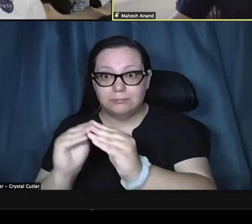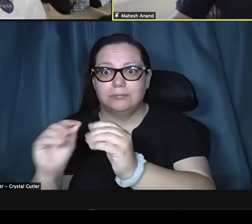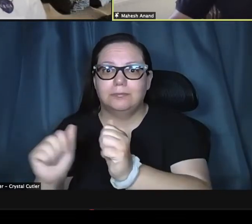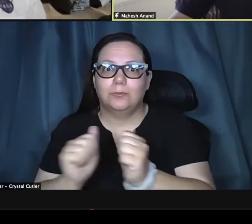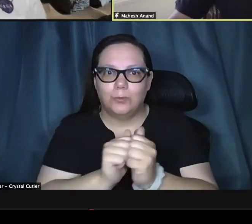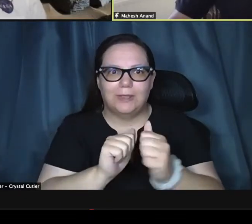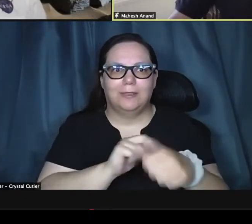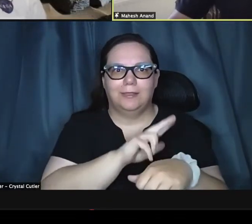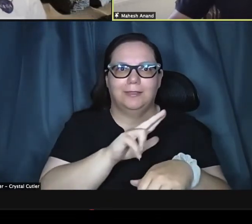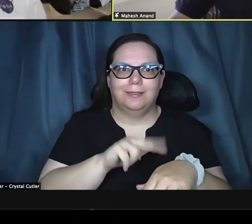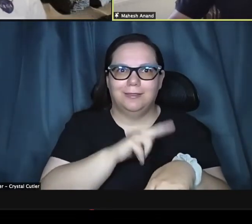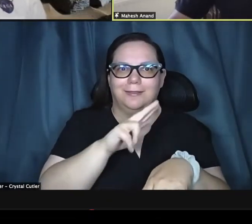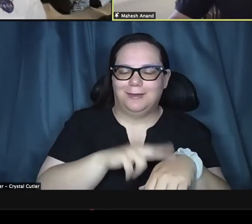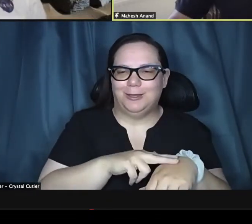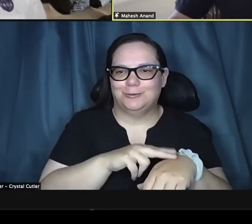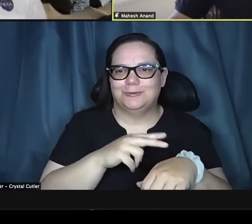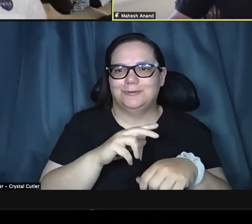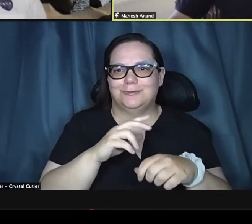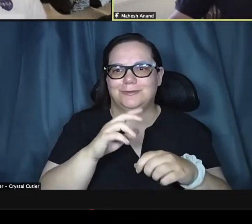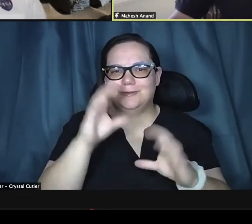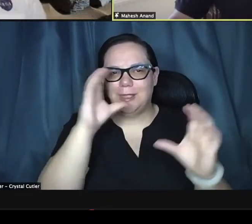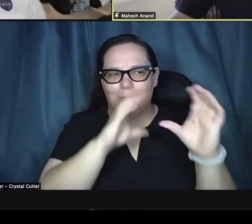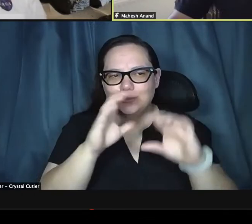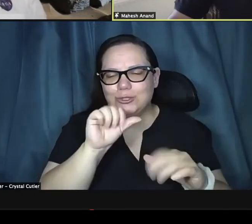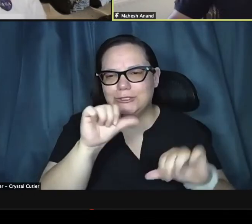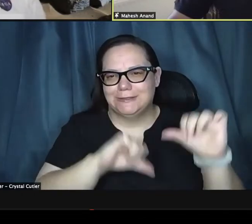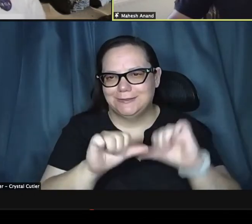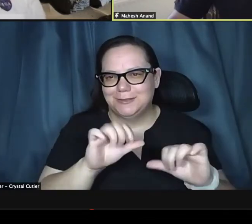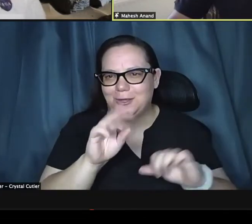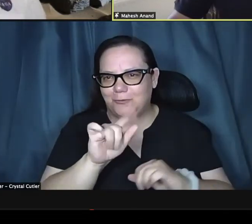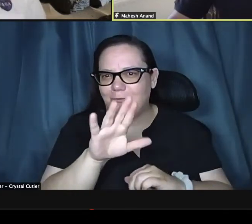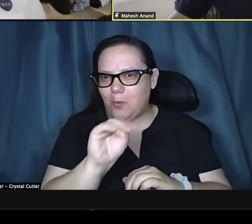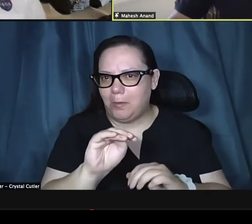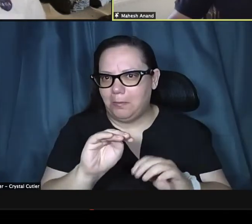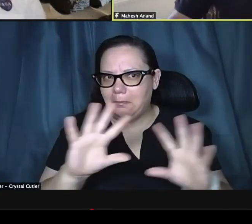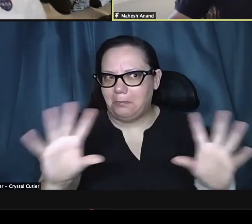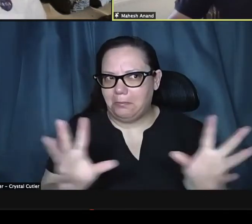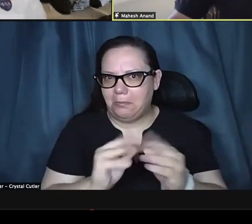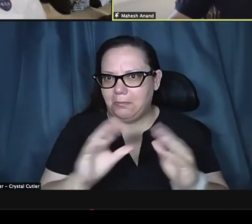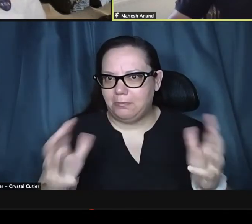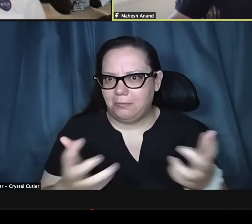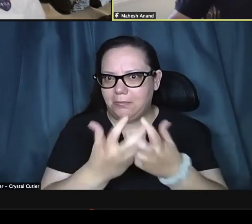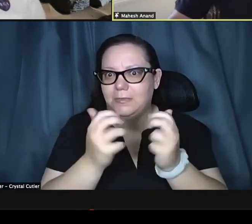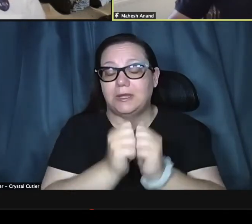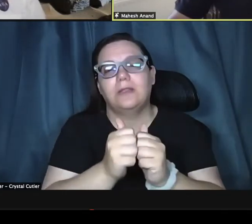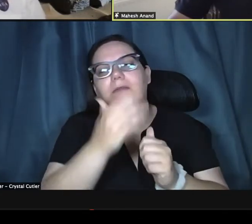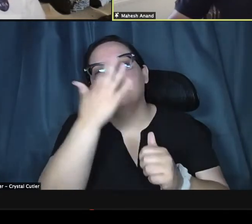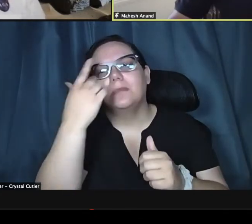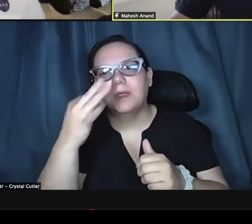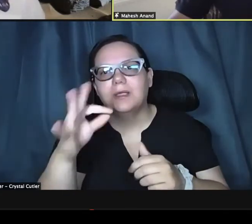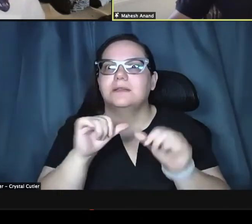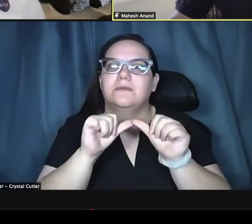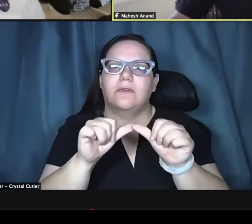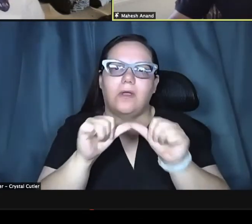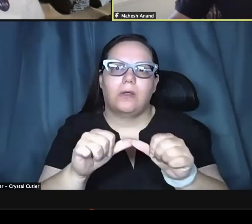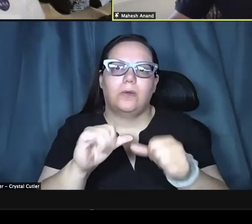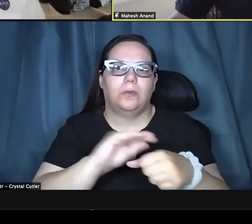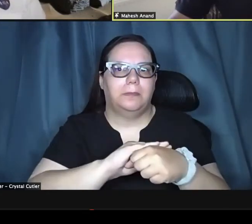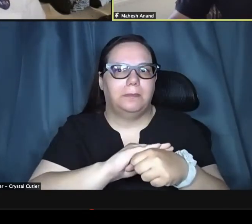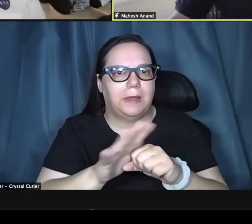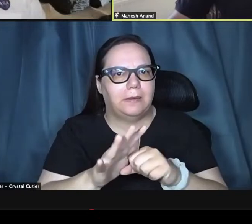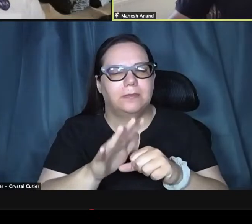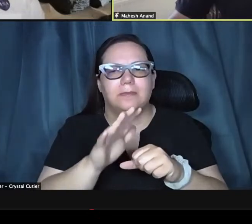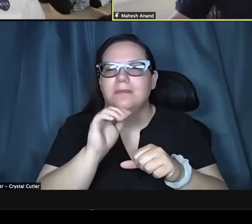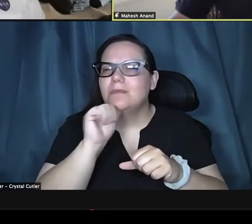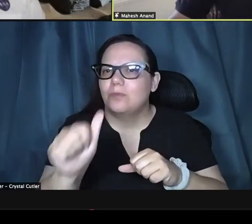Forum? Because what I felt that because of the ongoing pandemic, we weren't able to meet in person, but also we were